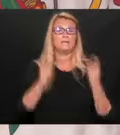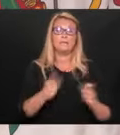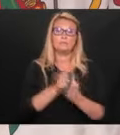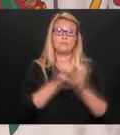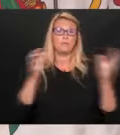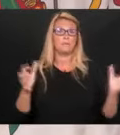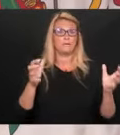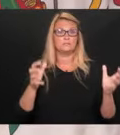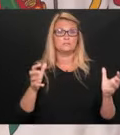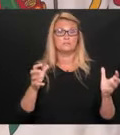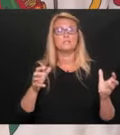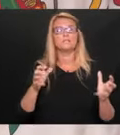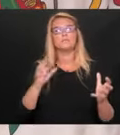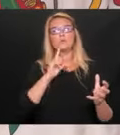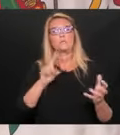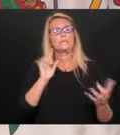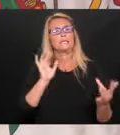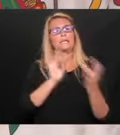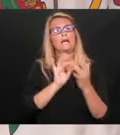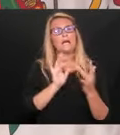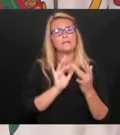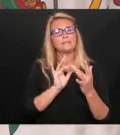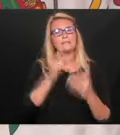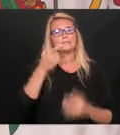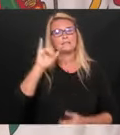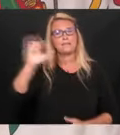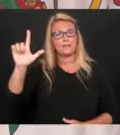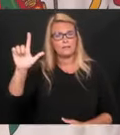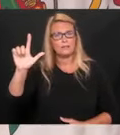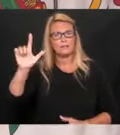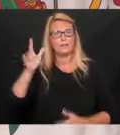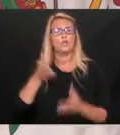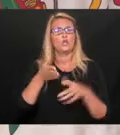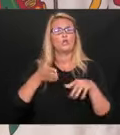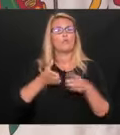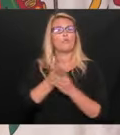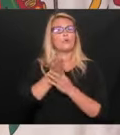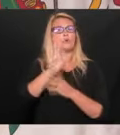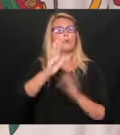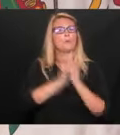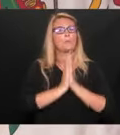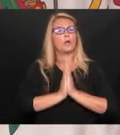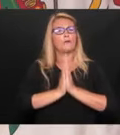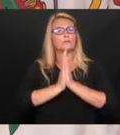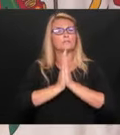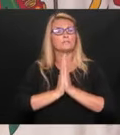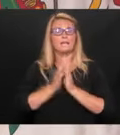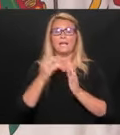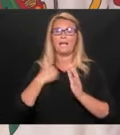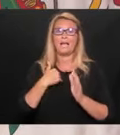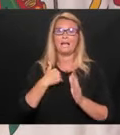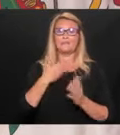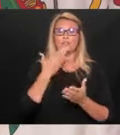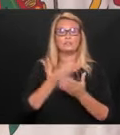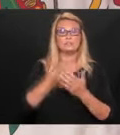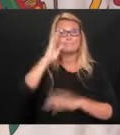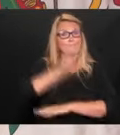in prayer to reach out to Gil and his great wife and family. He's got a great son, Trevor,